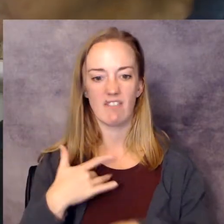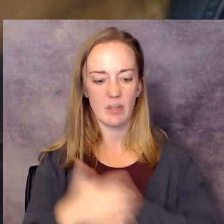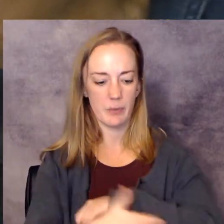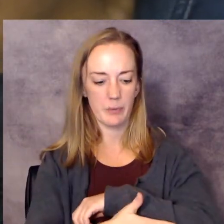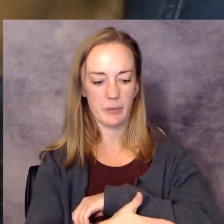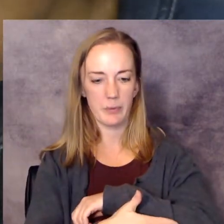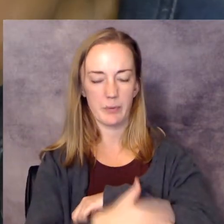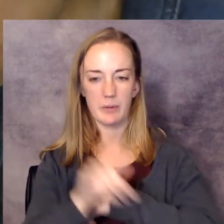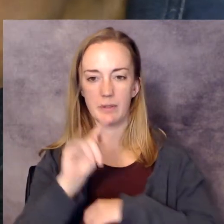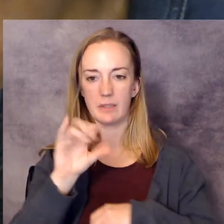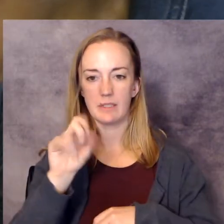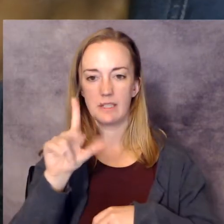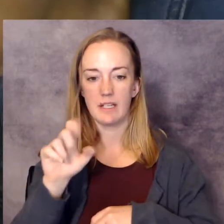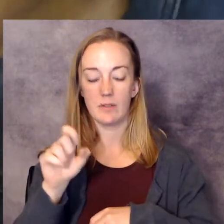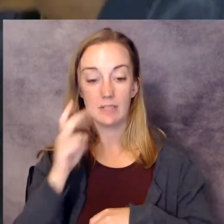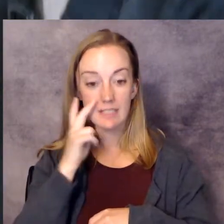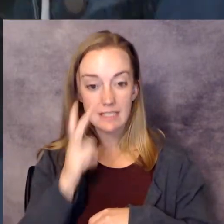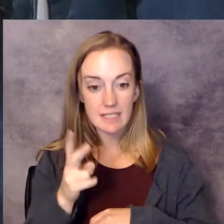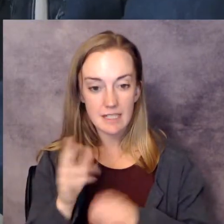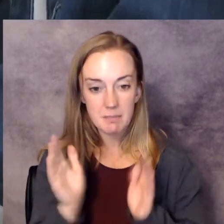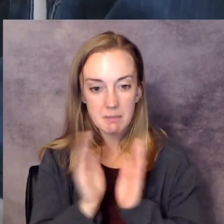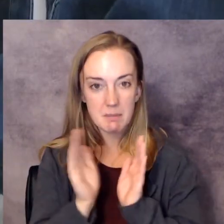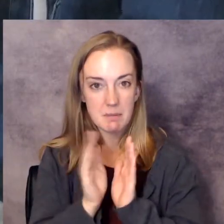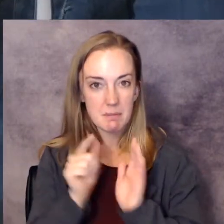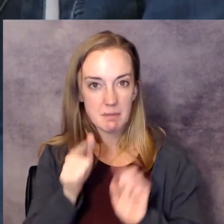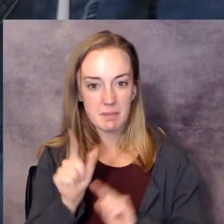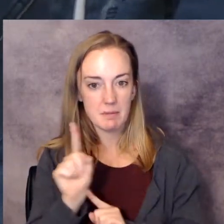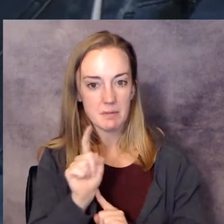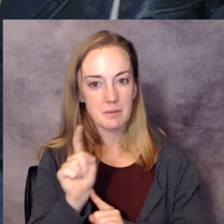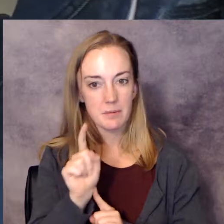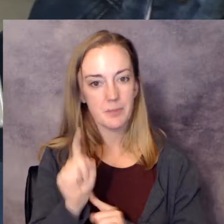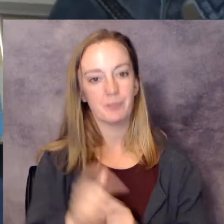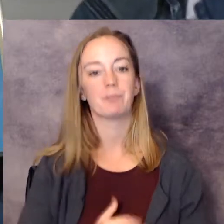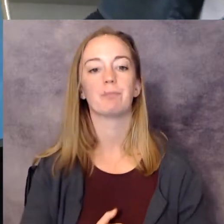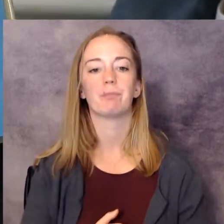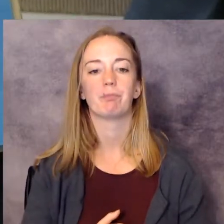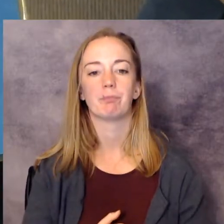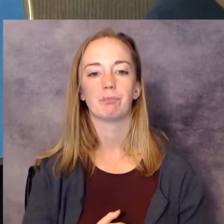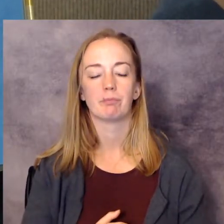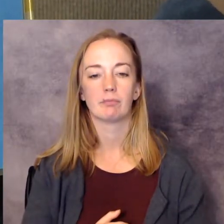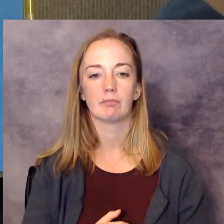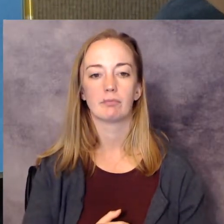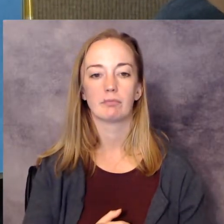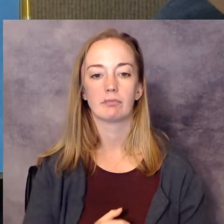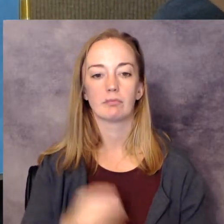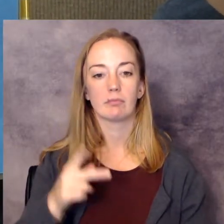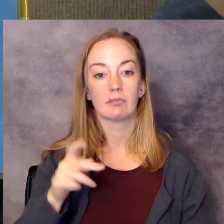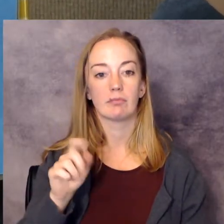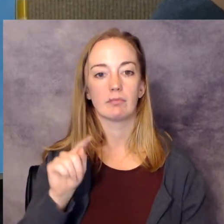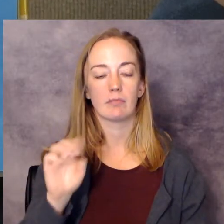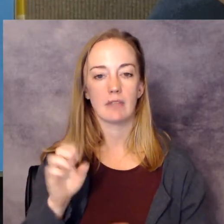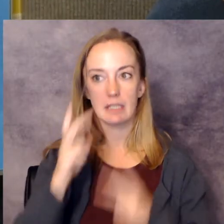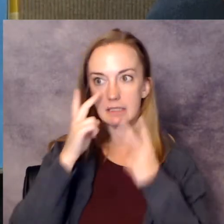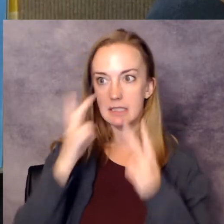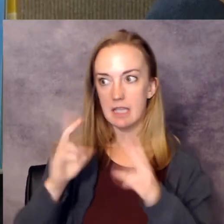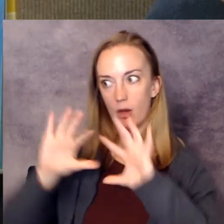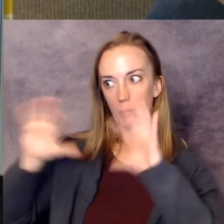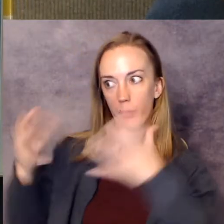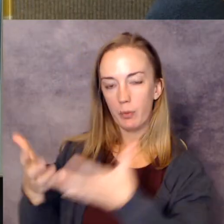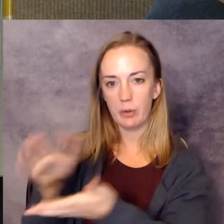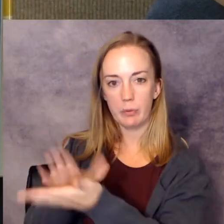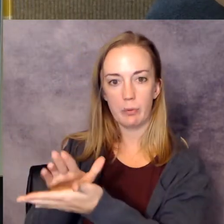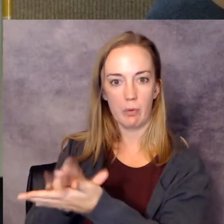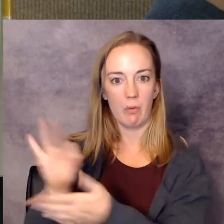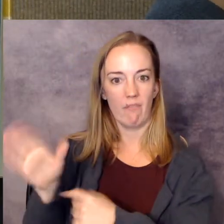tickle. See, there's his little seahorse there. Pete sees